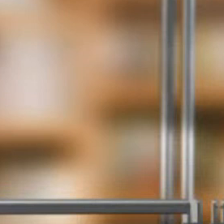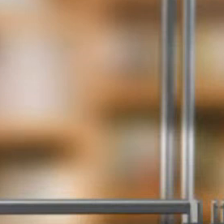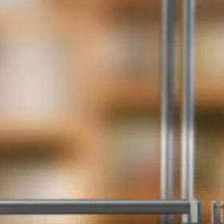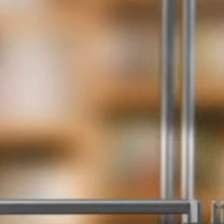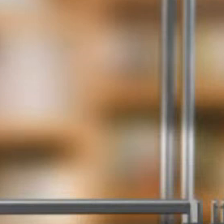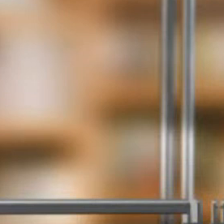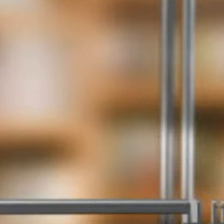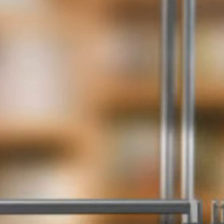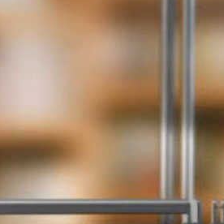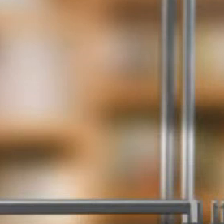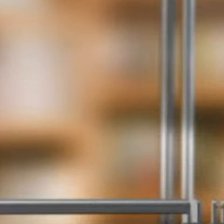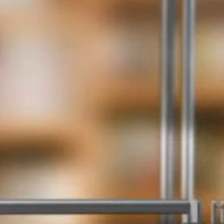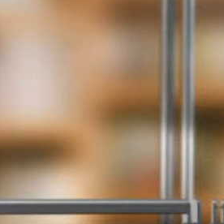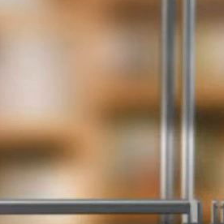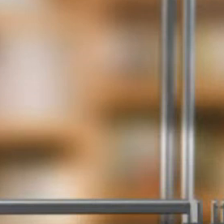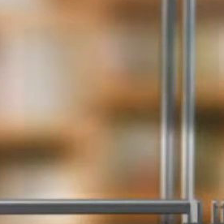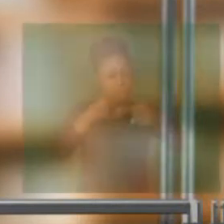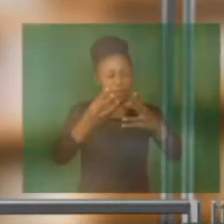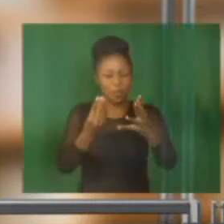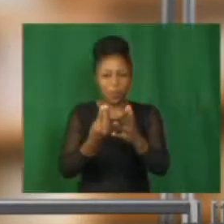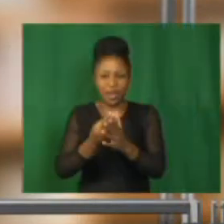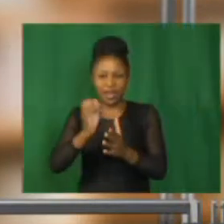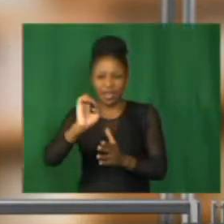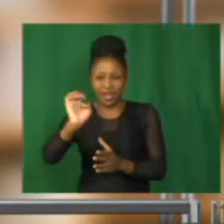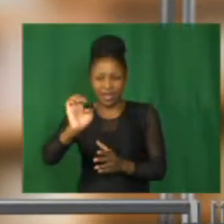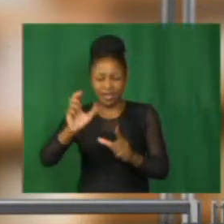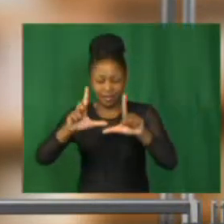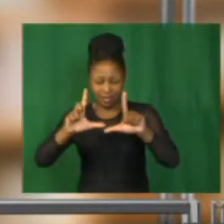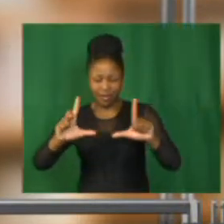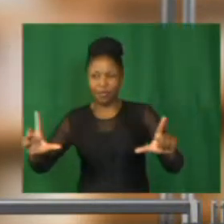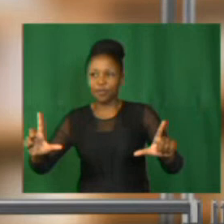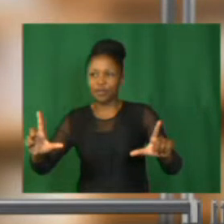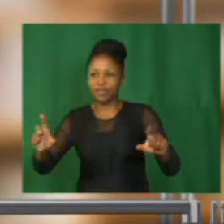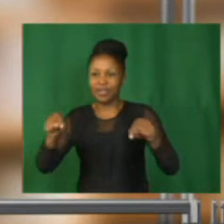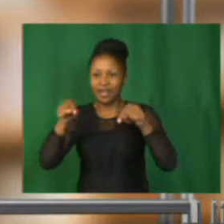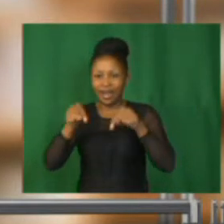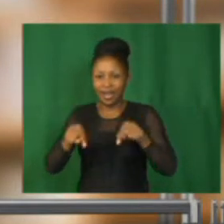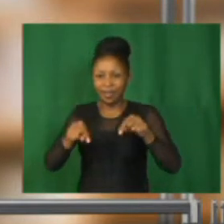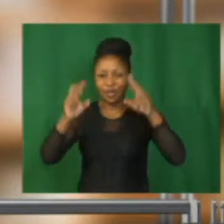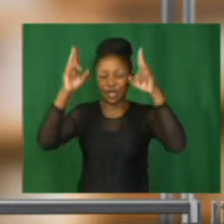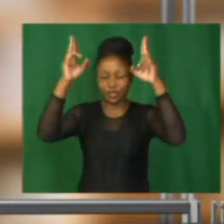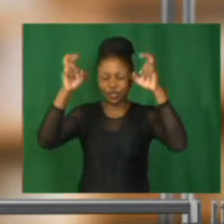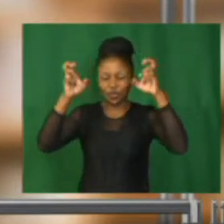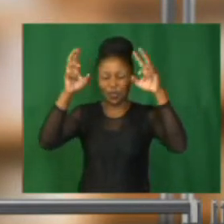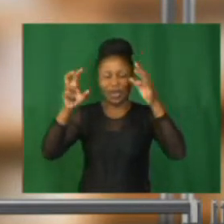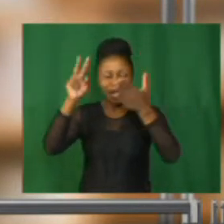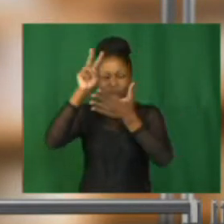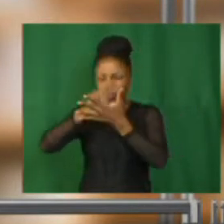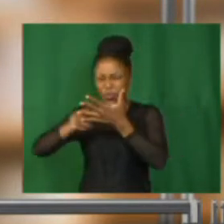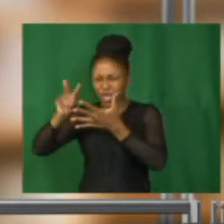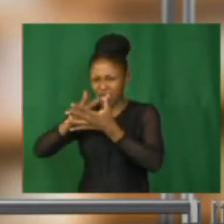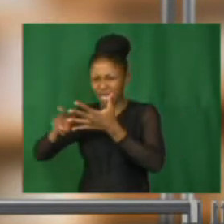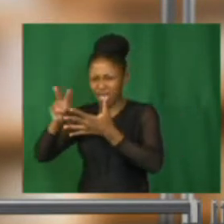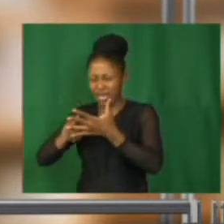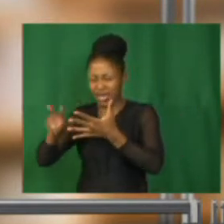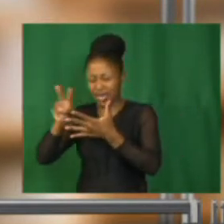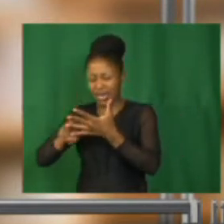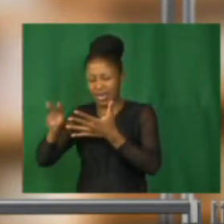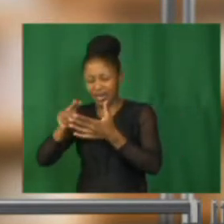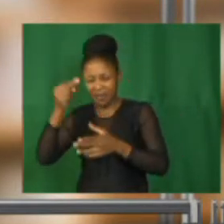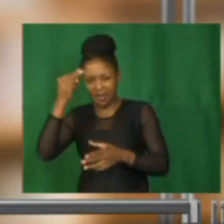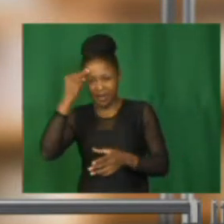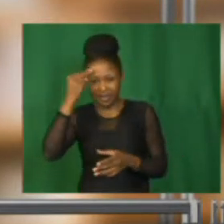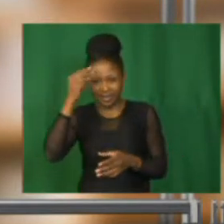who is going to be taking you guys for English language. And the topic for today is reading comprehensions. Good afternoon